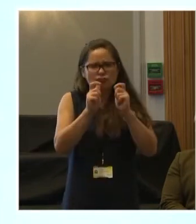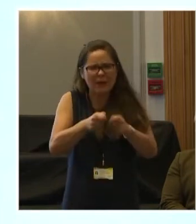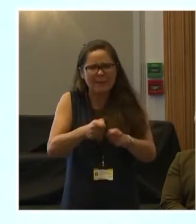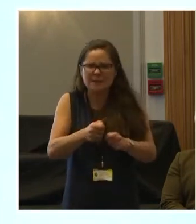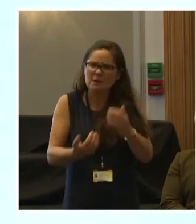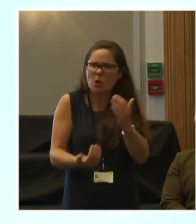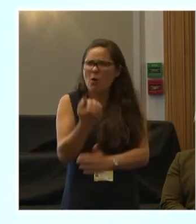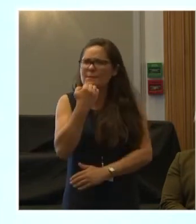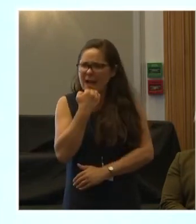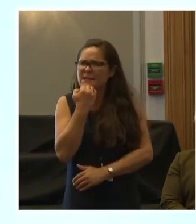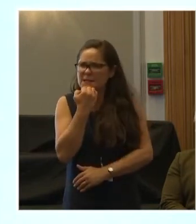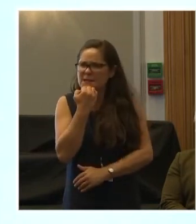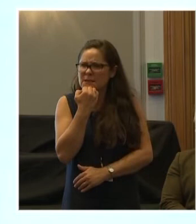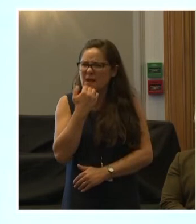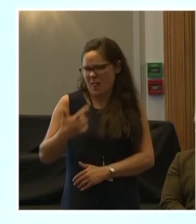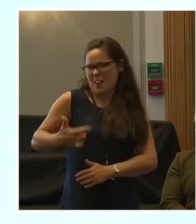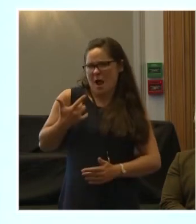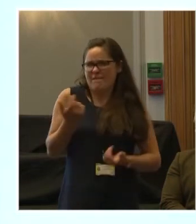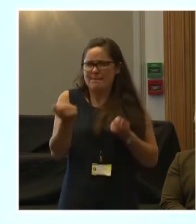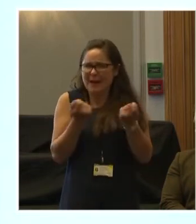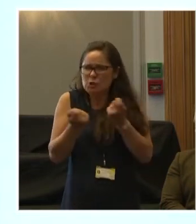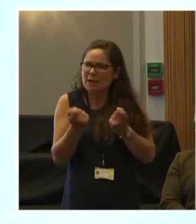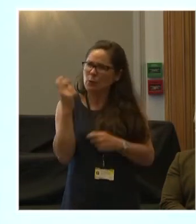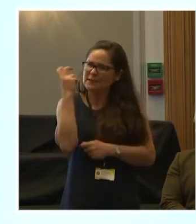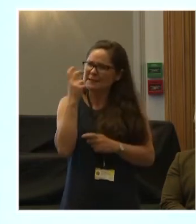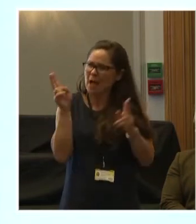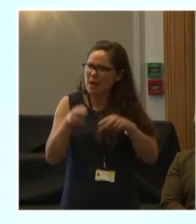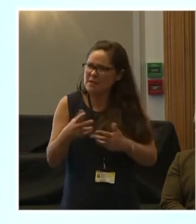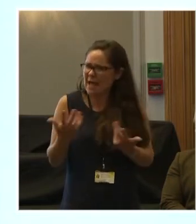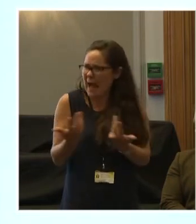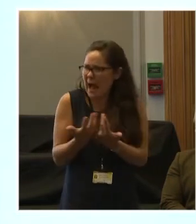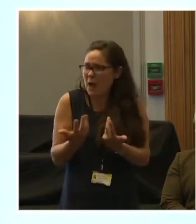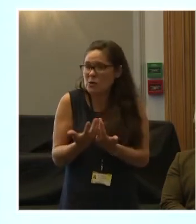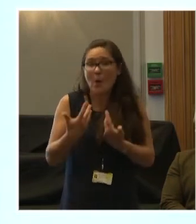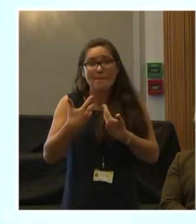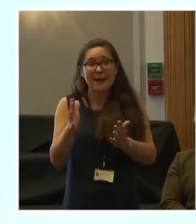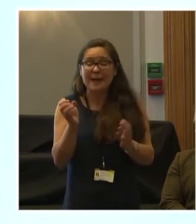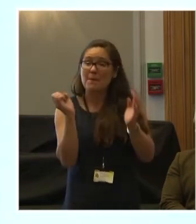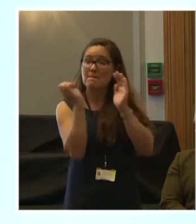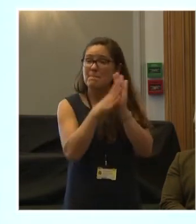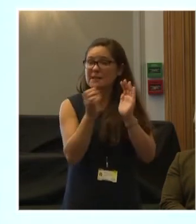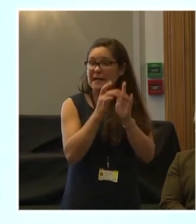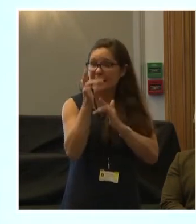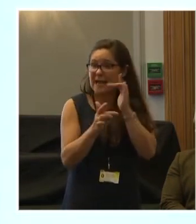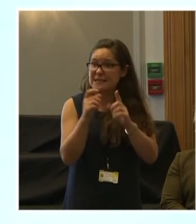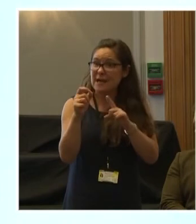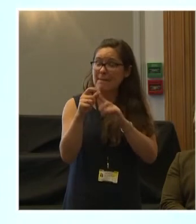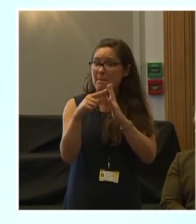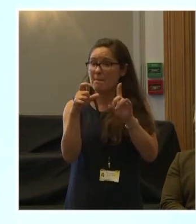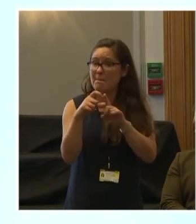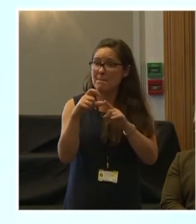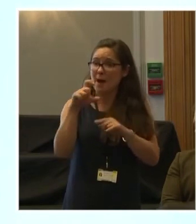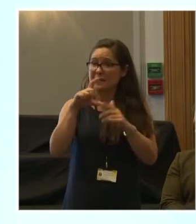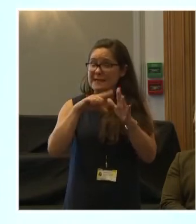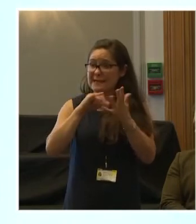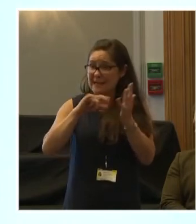loss. So we started to do monthly webinars and podcasts on a variety of topics. And as I've said,